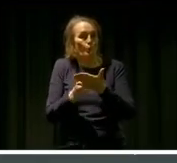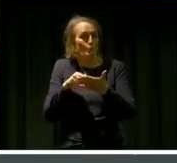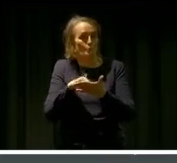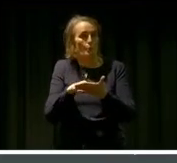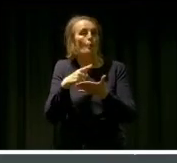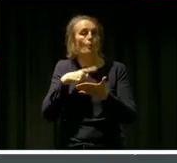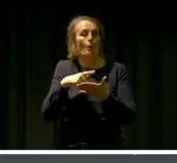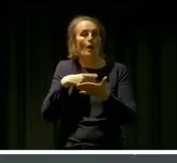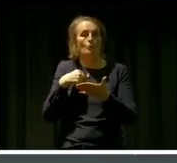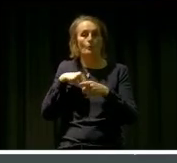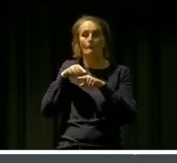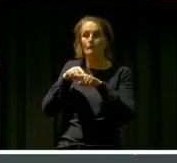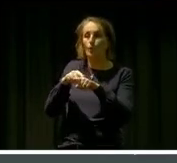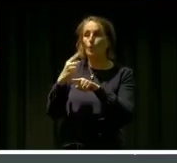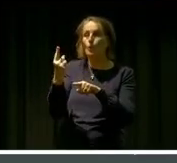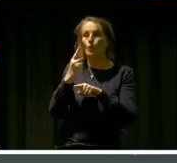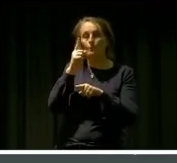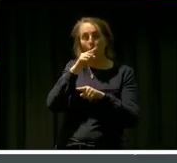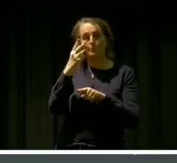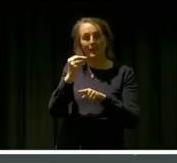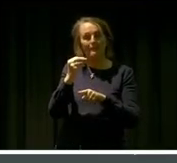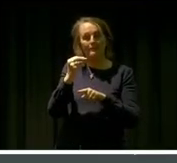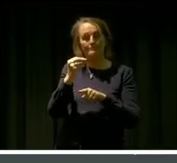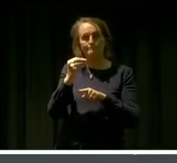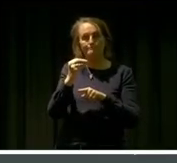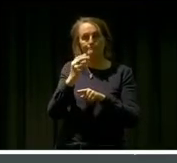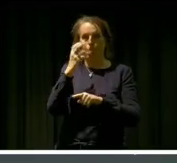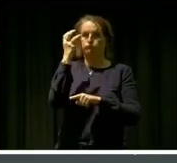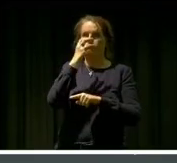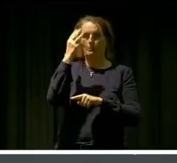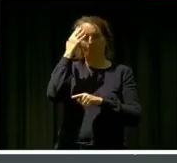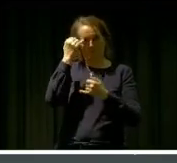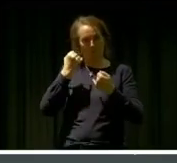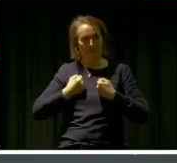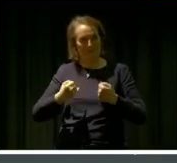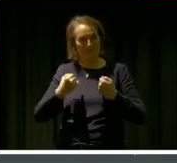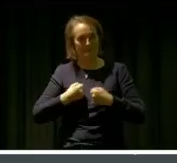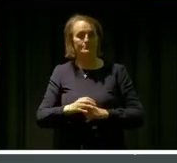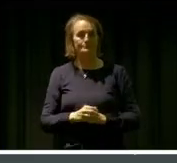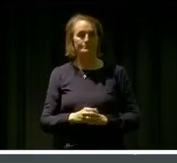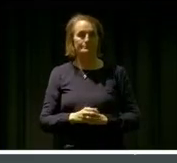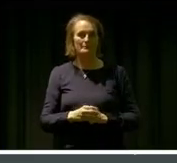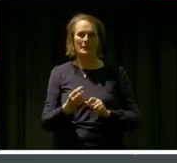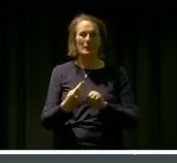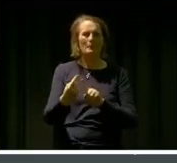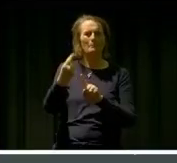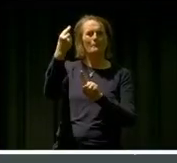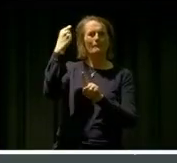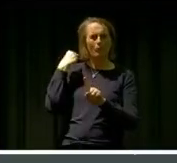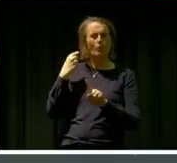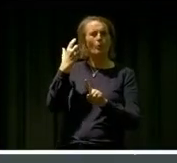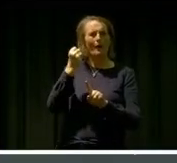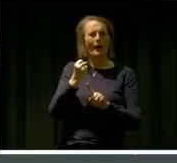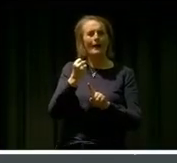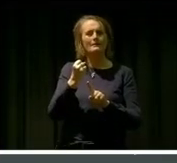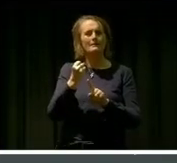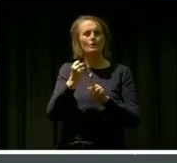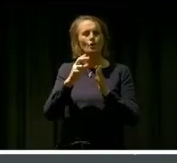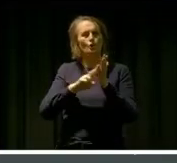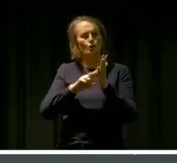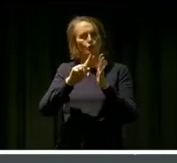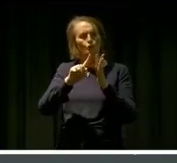with severe mental illness. It was originally adapted from a version developed by the Mind Gardens